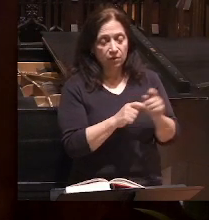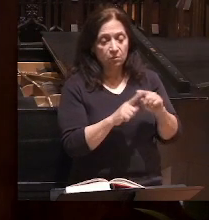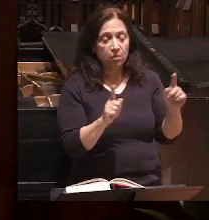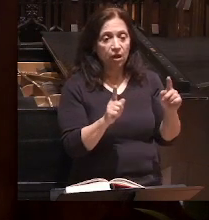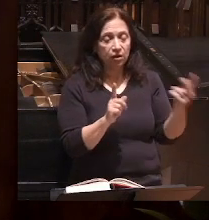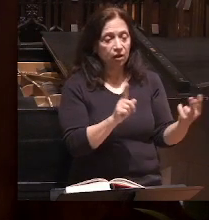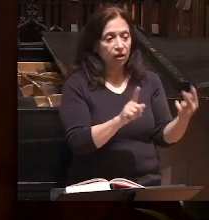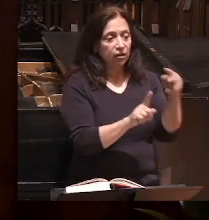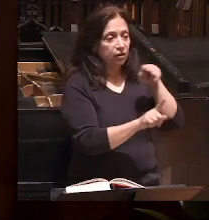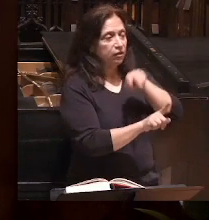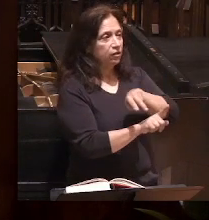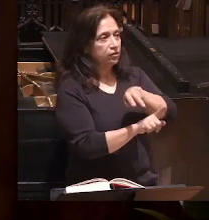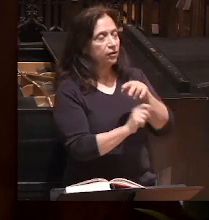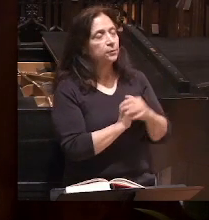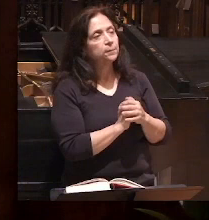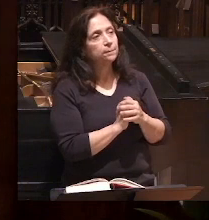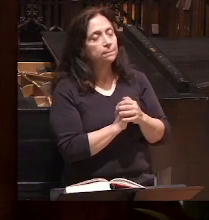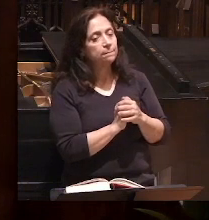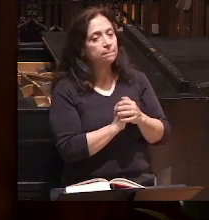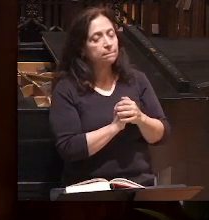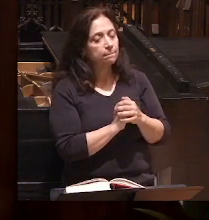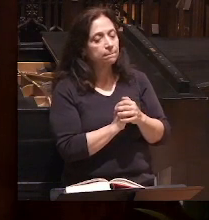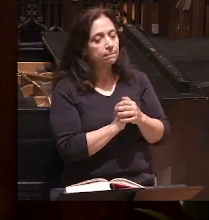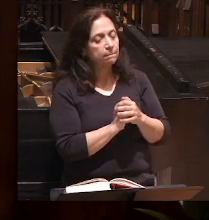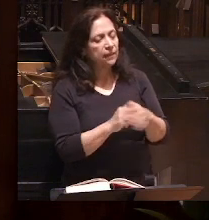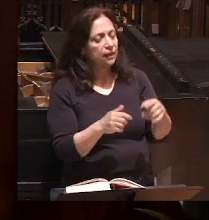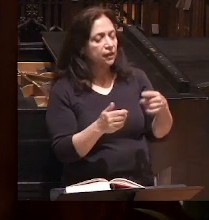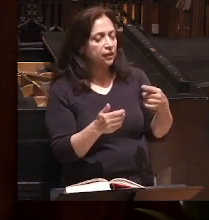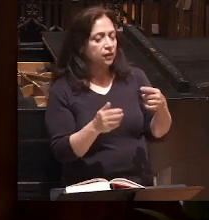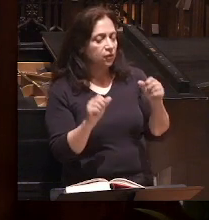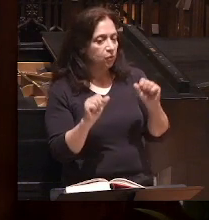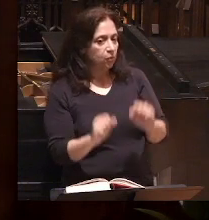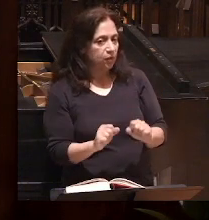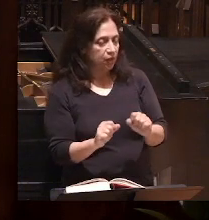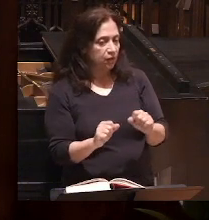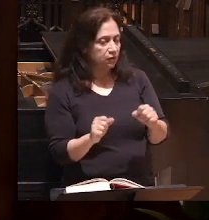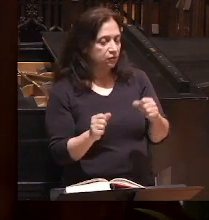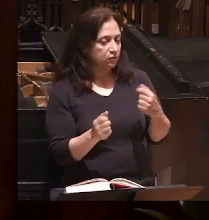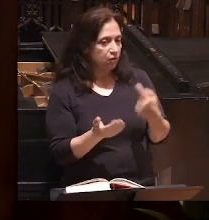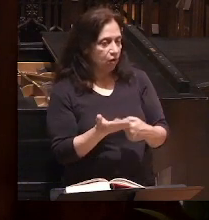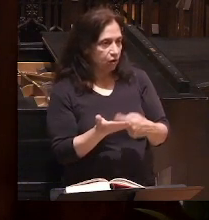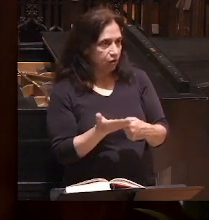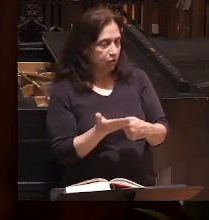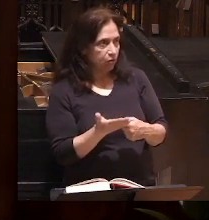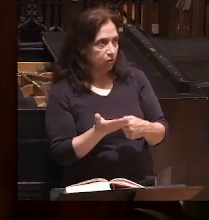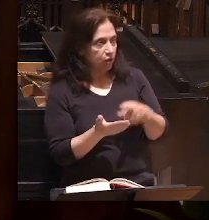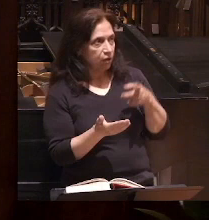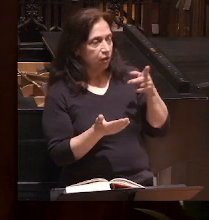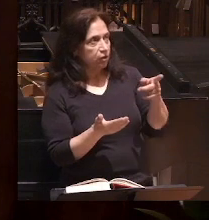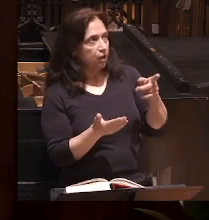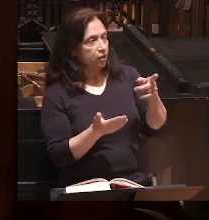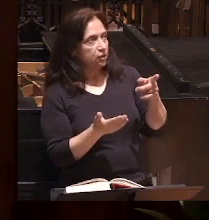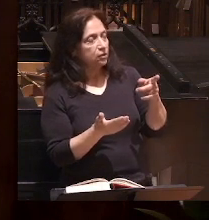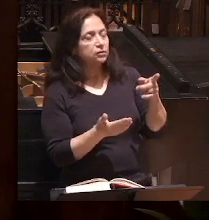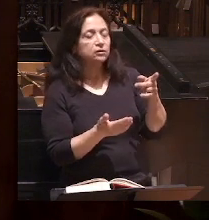However, on the other hand, there's an argument to be made that Quixote's windmill interactions